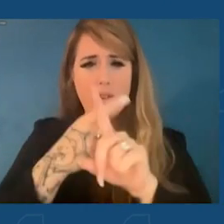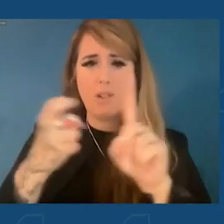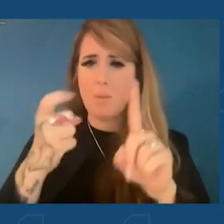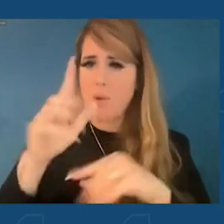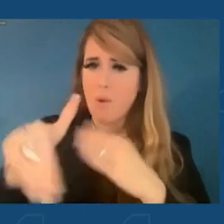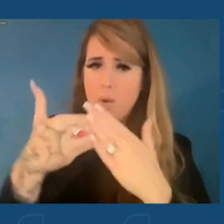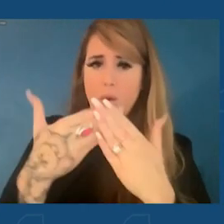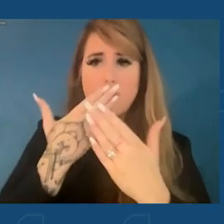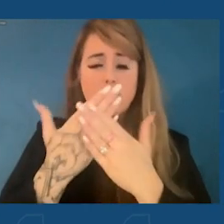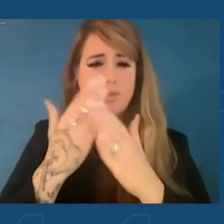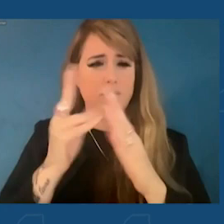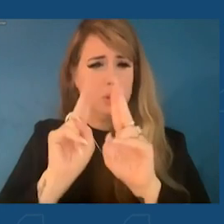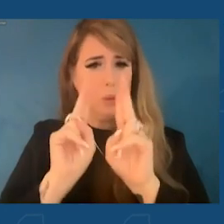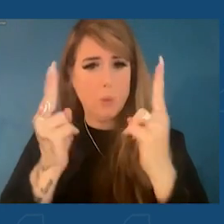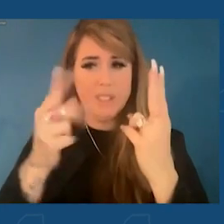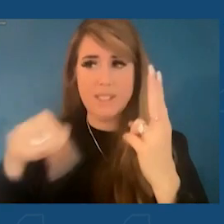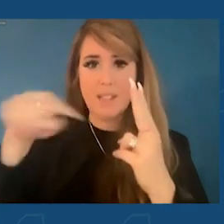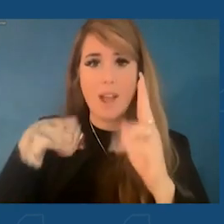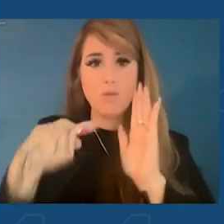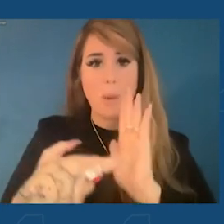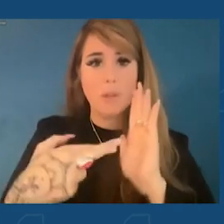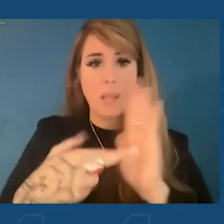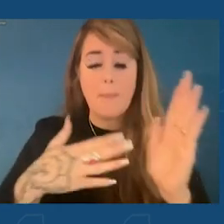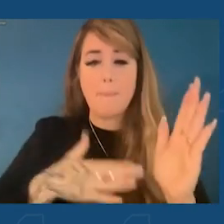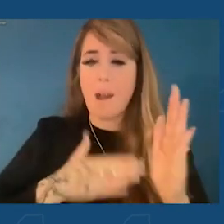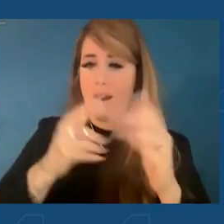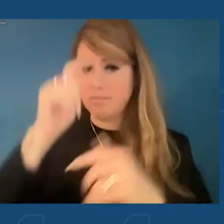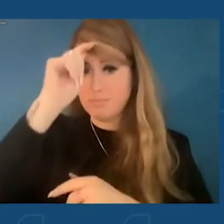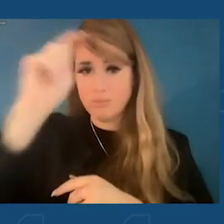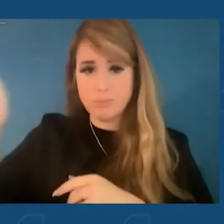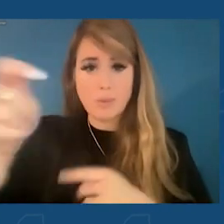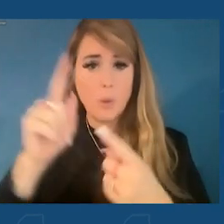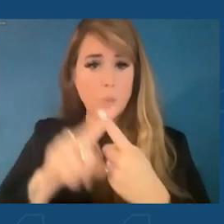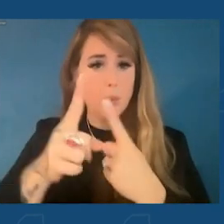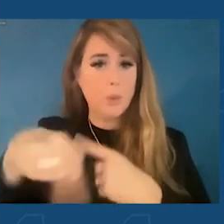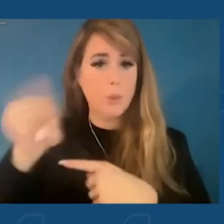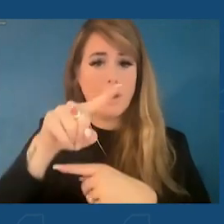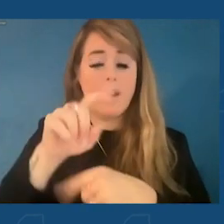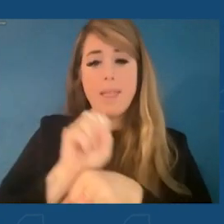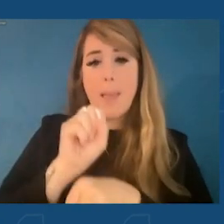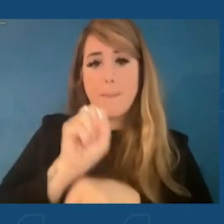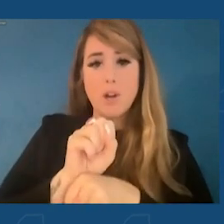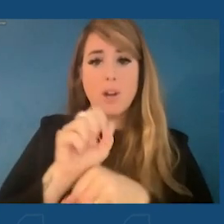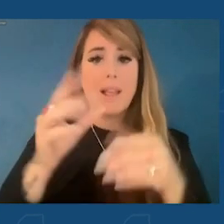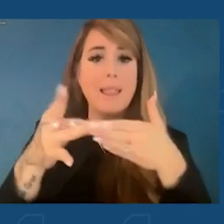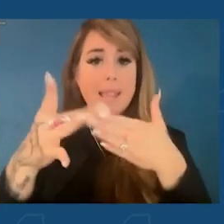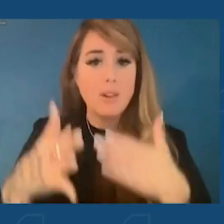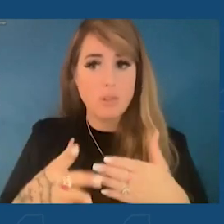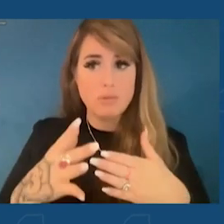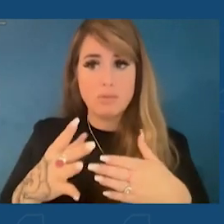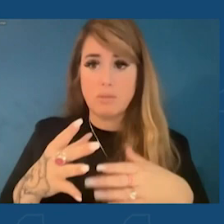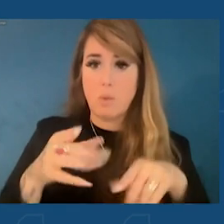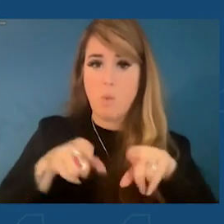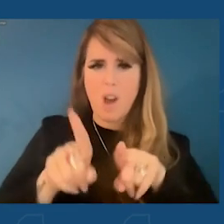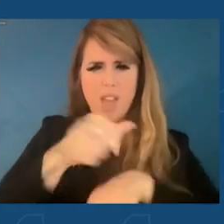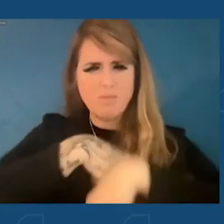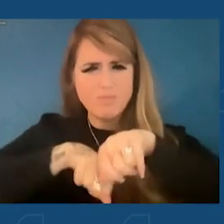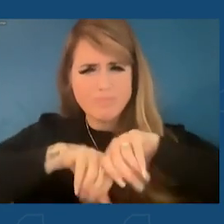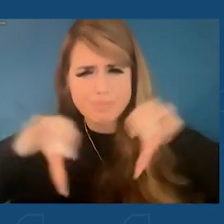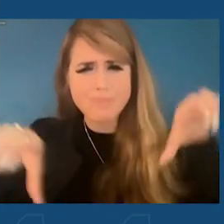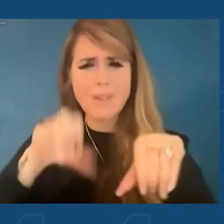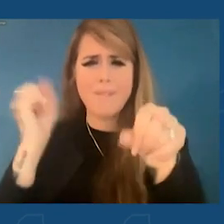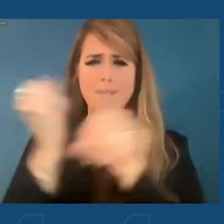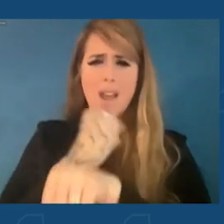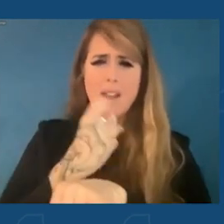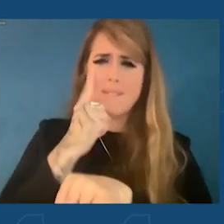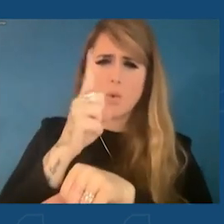proud to represent here in the state of New York. So my gratitude goes to the labor leaders who are out there rolling up their sleeves, fighting for you every